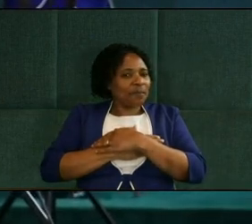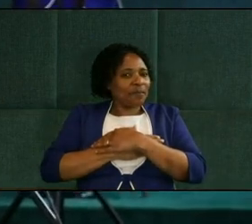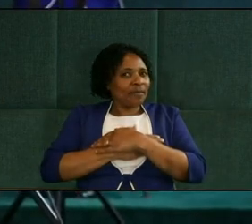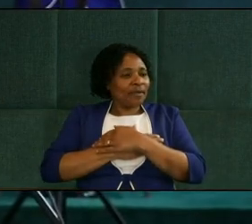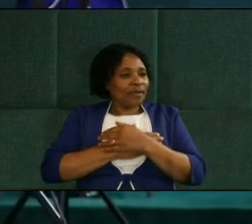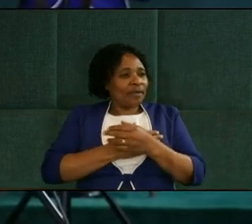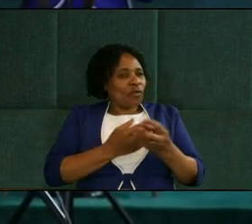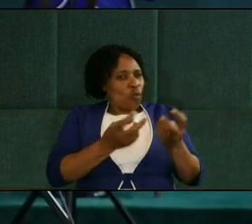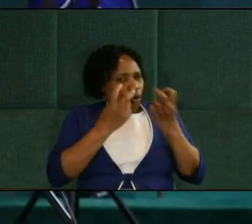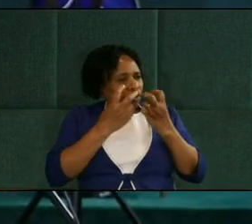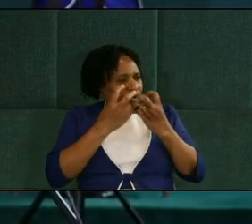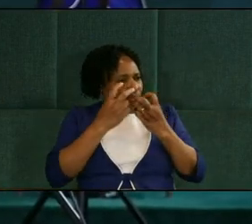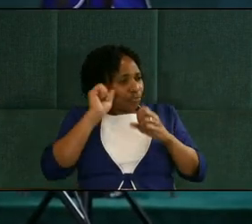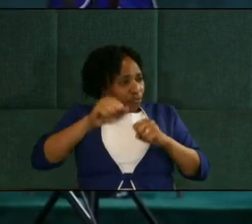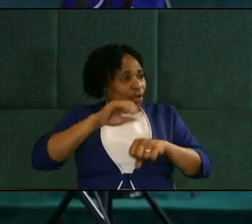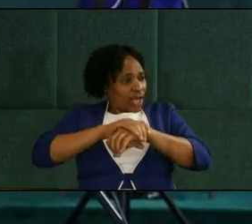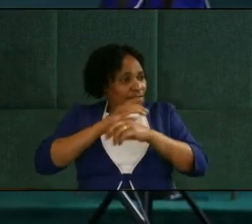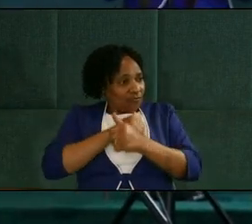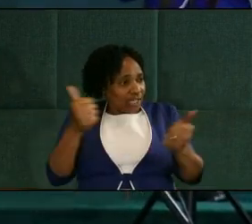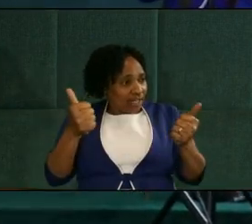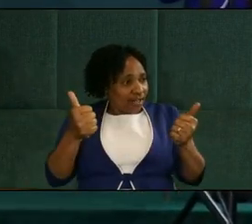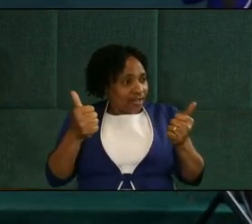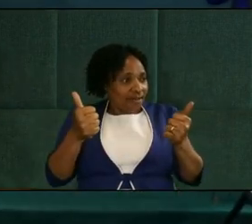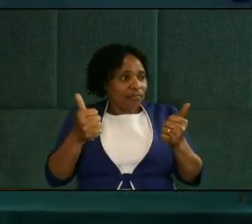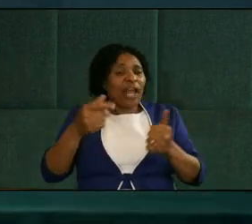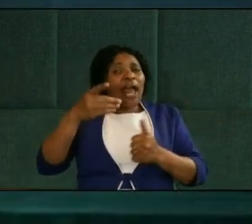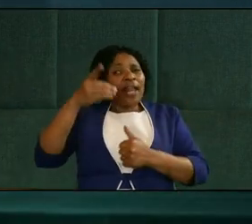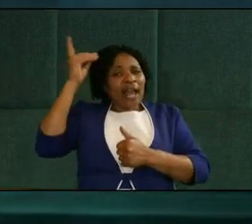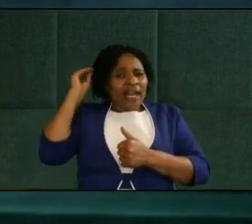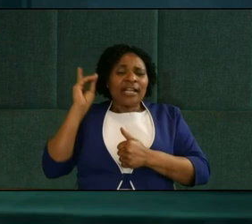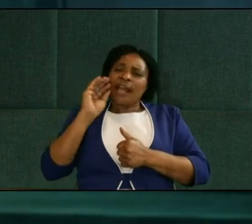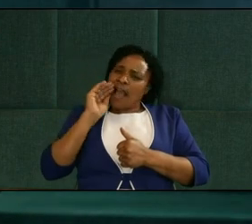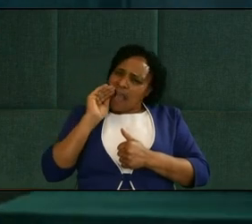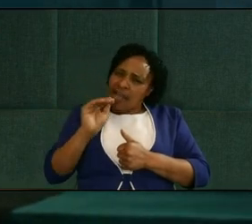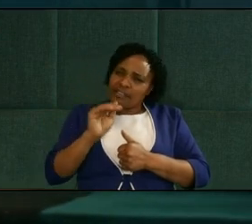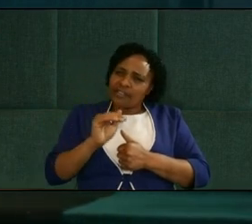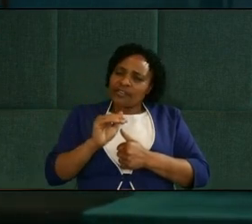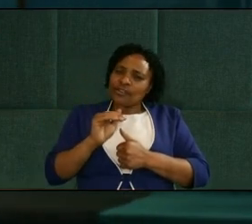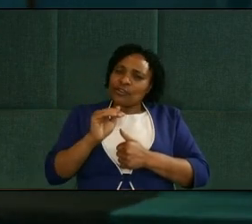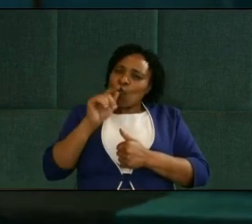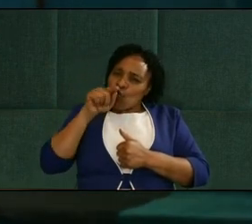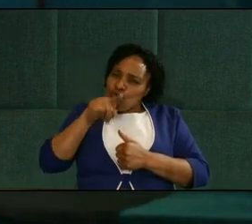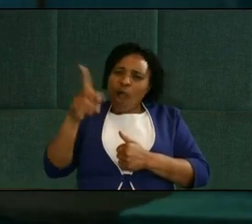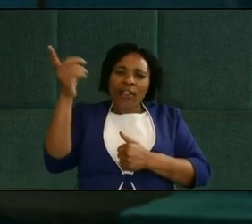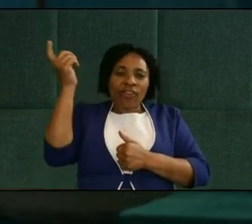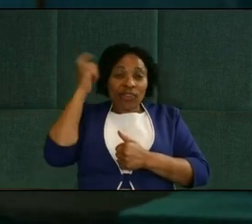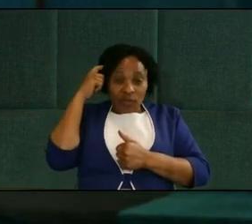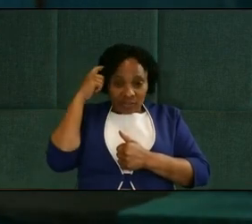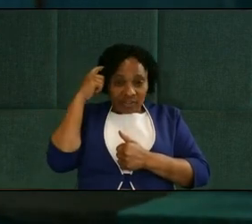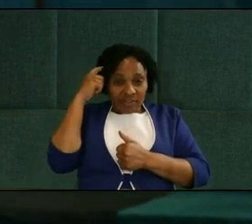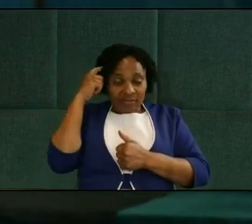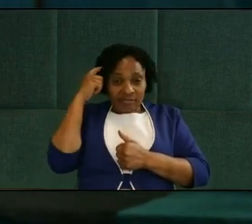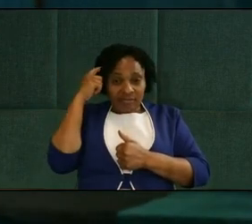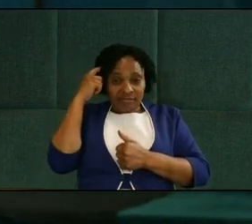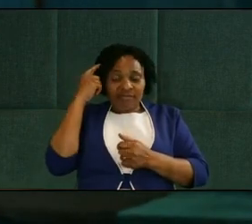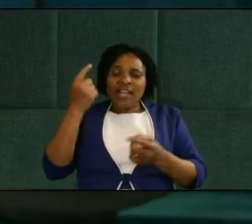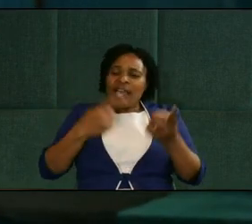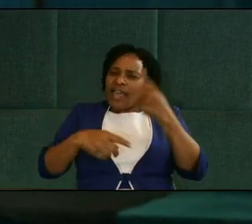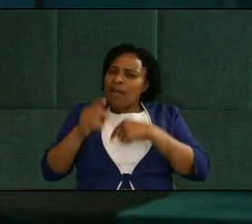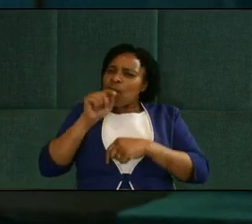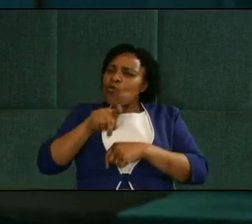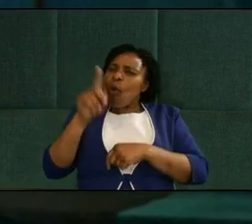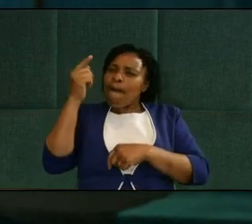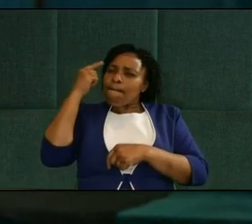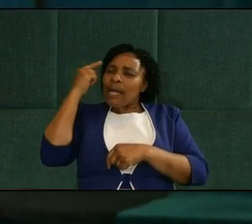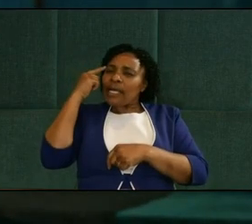Did you get that? Daniel says, as for you, O king, thoughts, what? Thoughts came to your